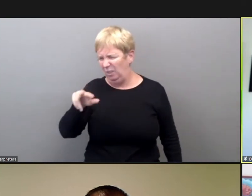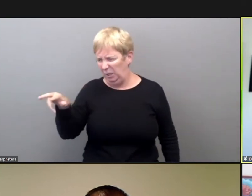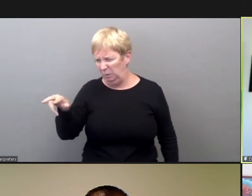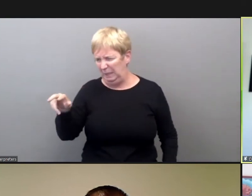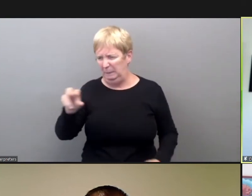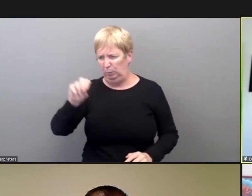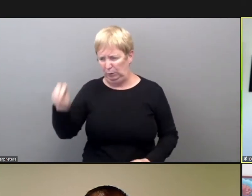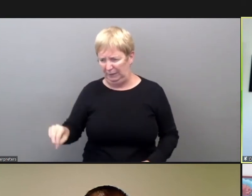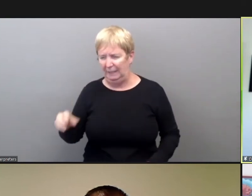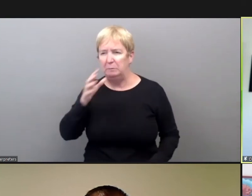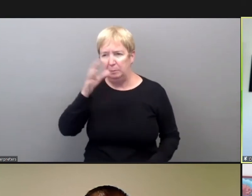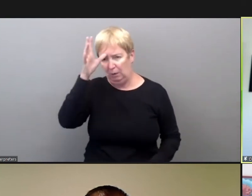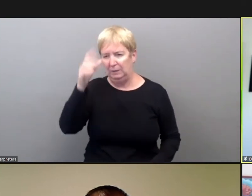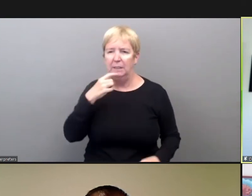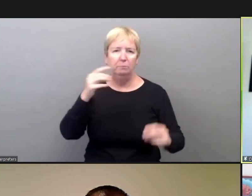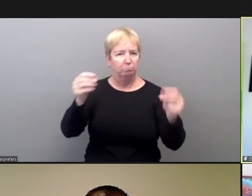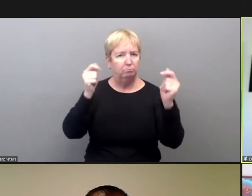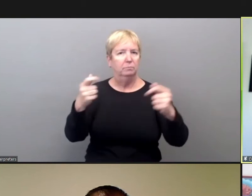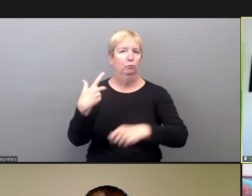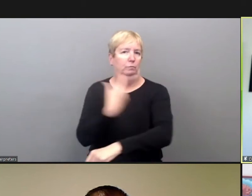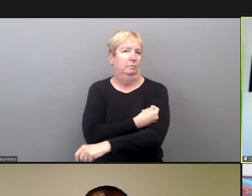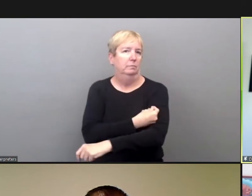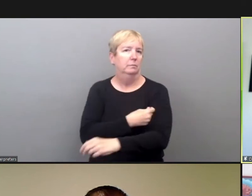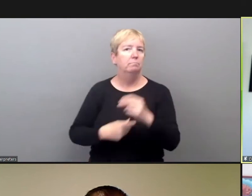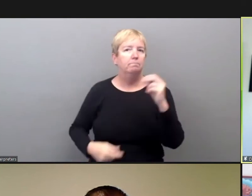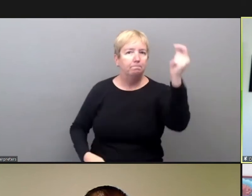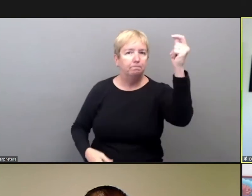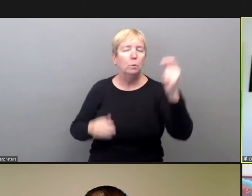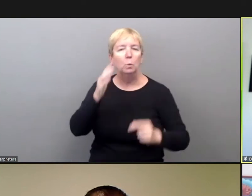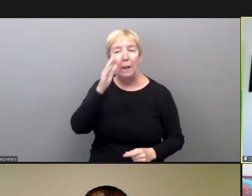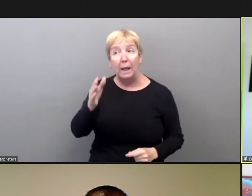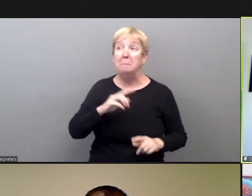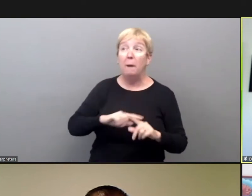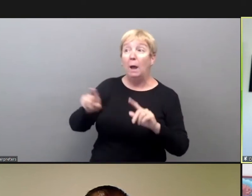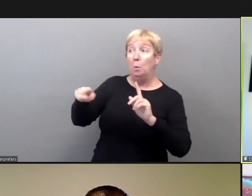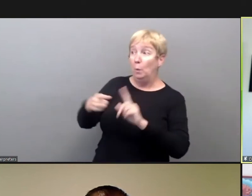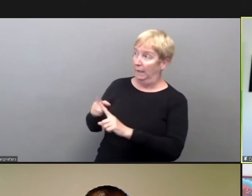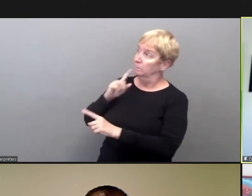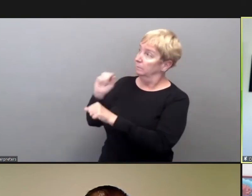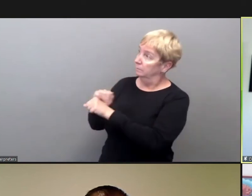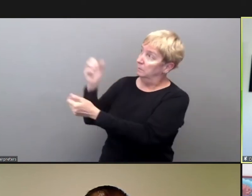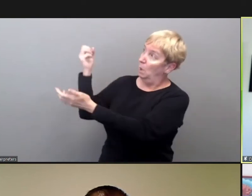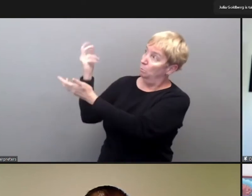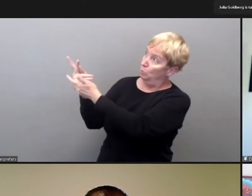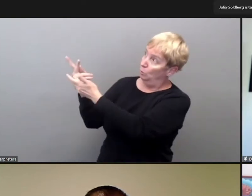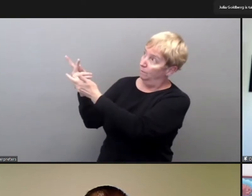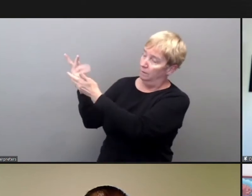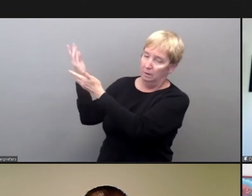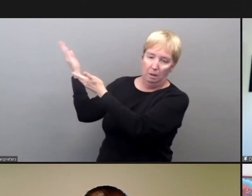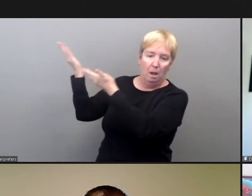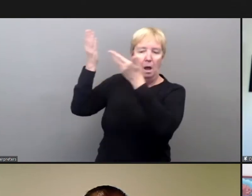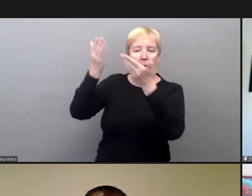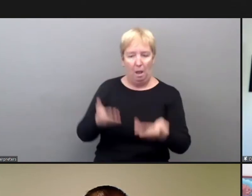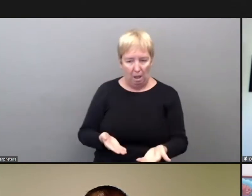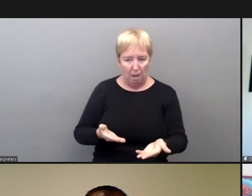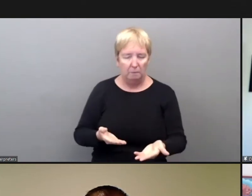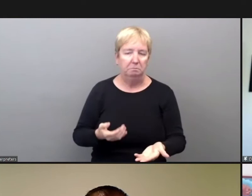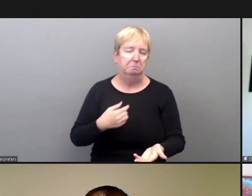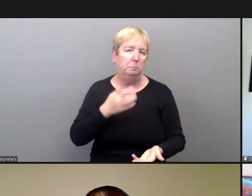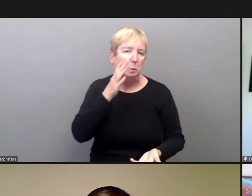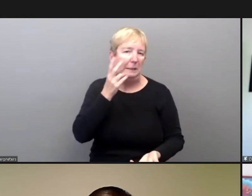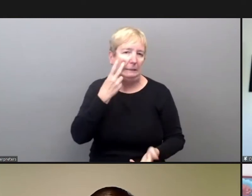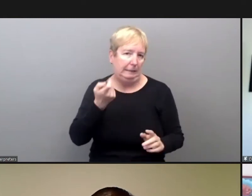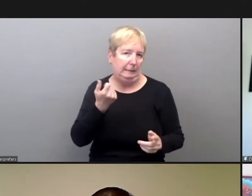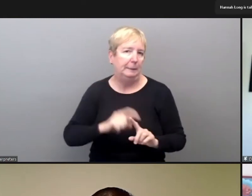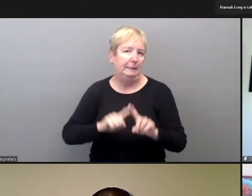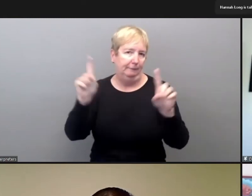away. But I think we'll get different data when the vaccine is finally approved for use. Thank you. All